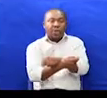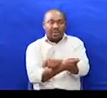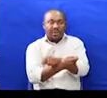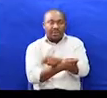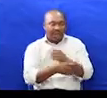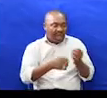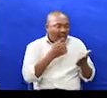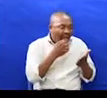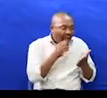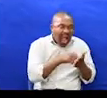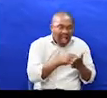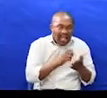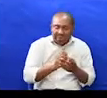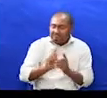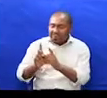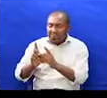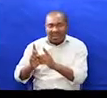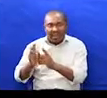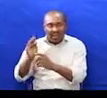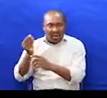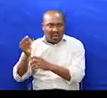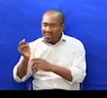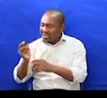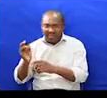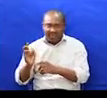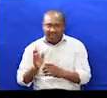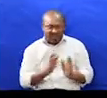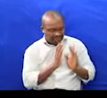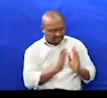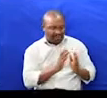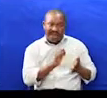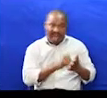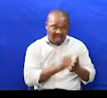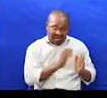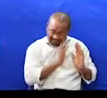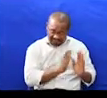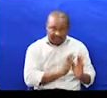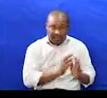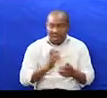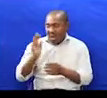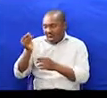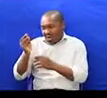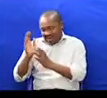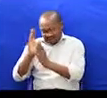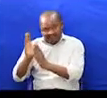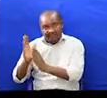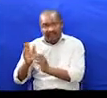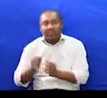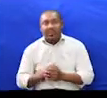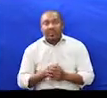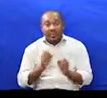another form. It will remain to be iron. Am I clear, my student? Okay?